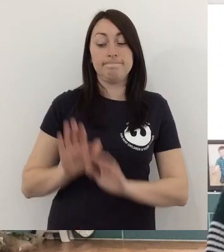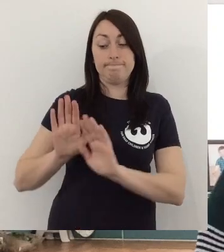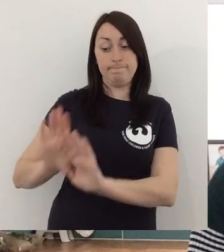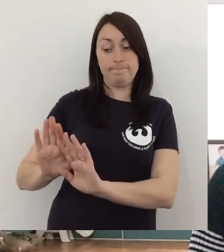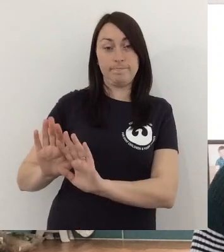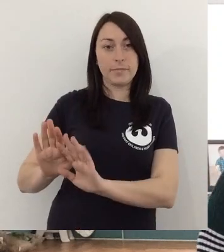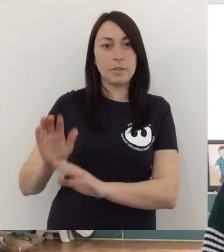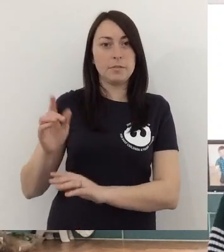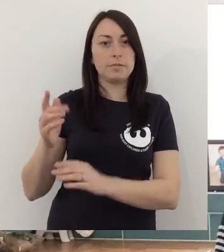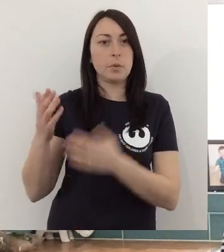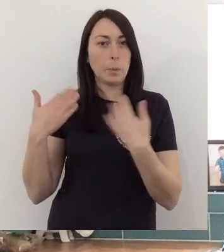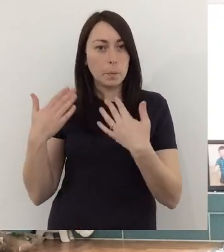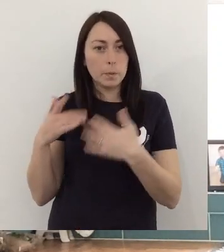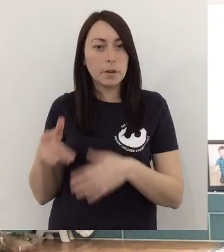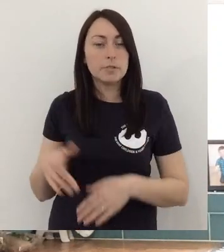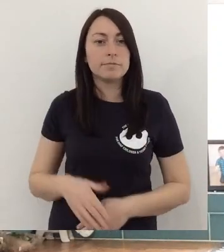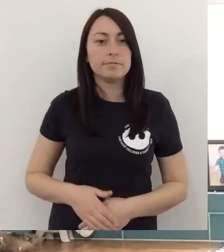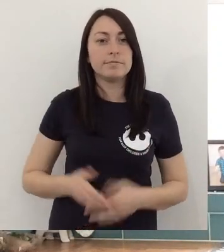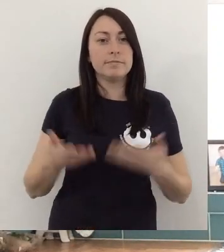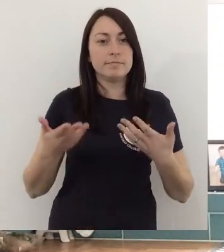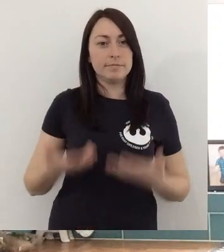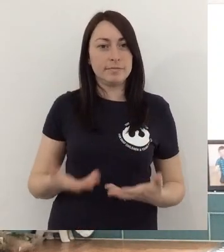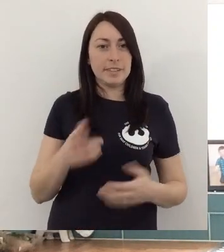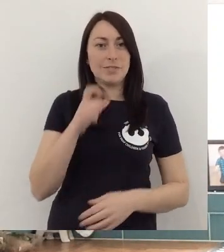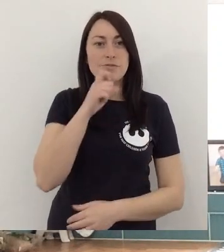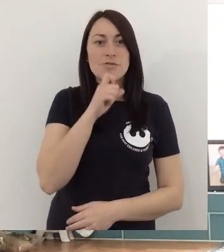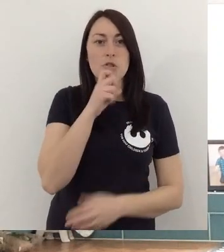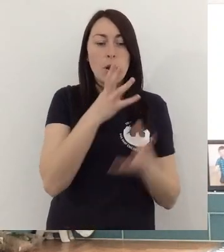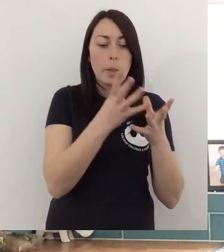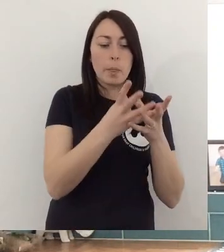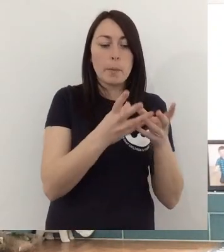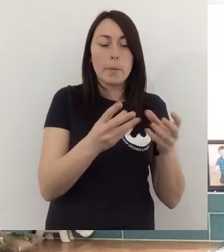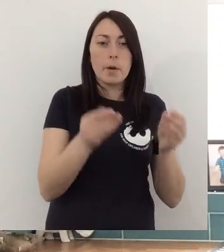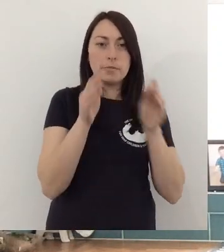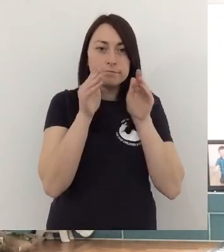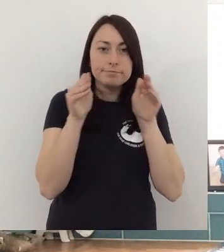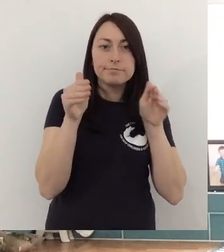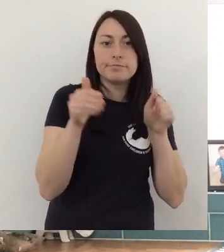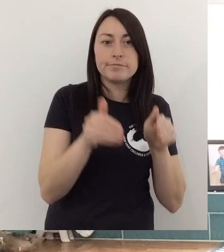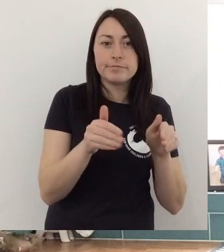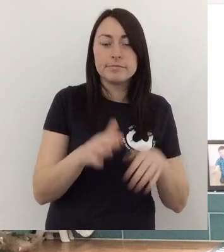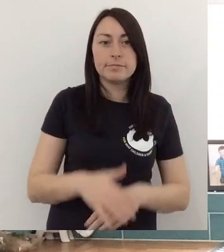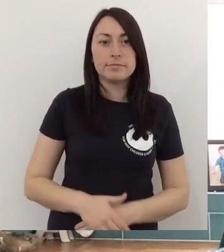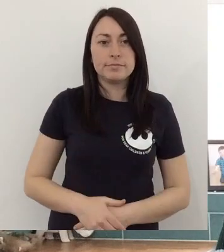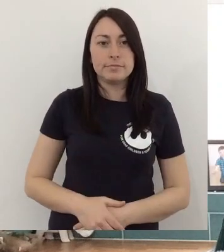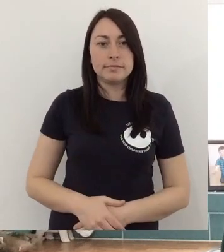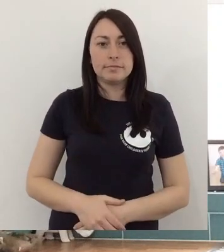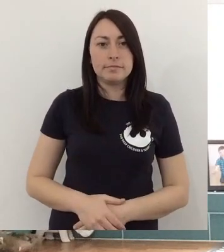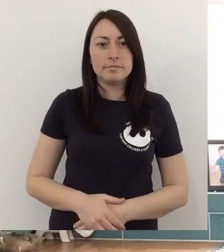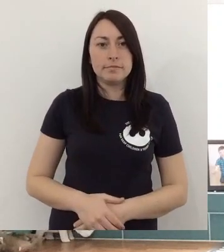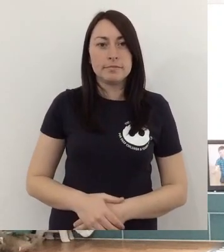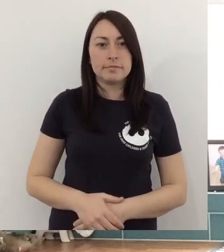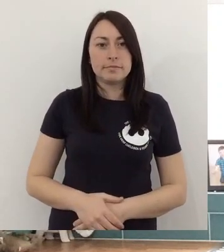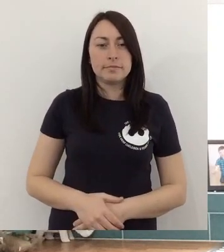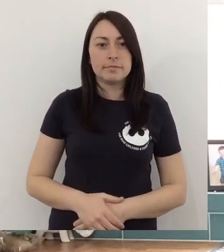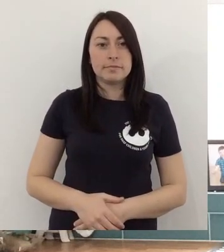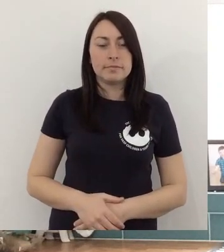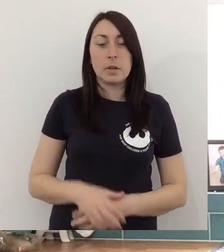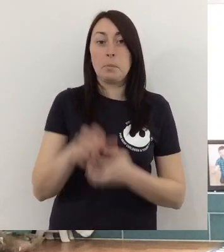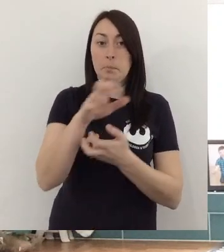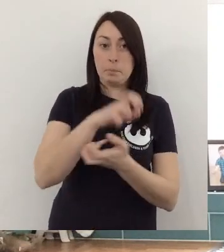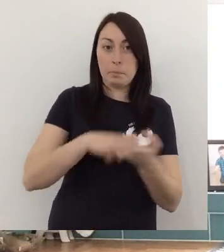So we can put that aside just to cool, and what we're going to do next is melt our chocolate to coat the top.